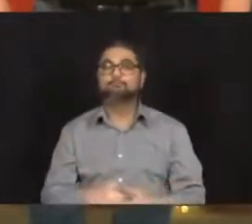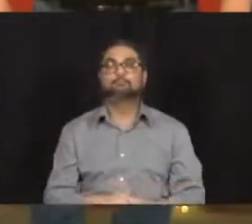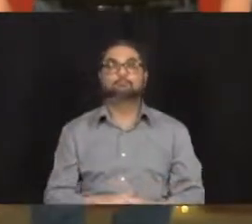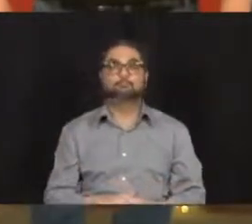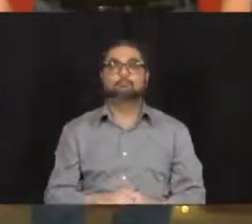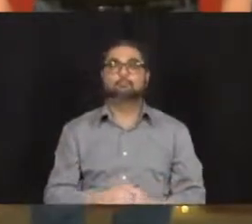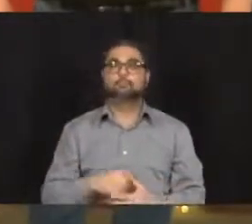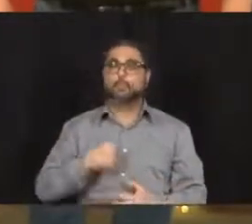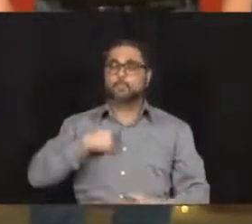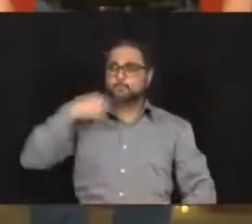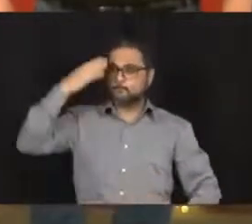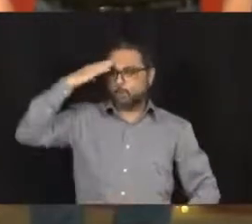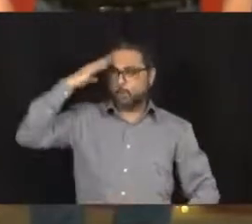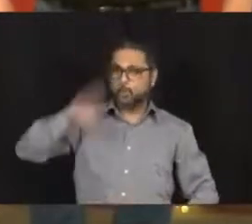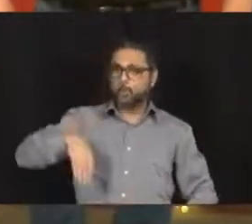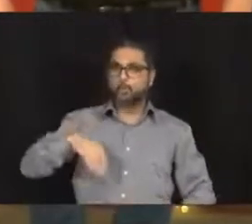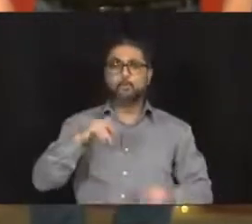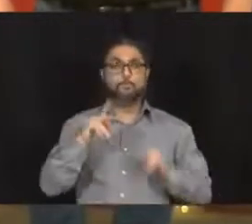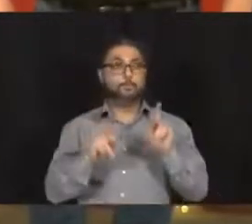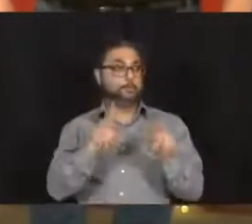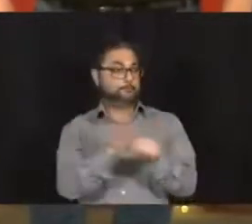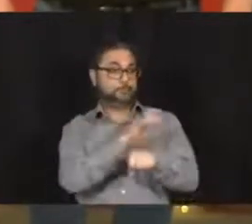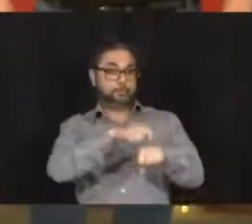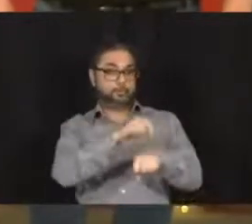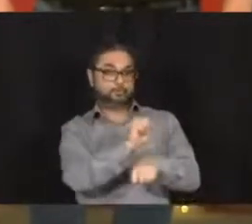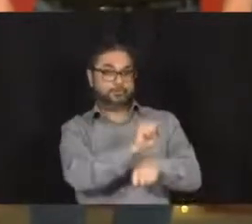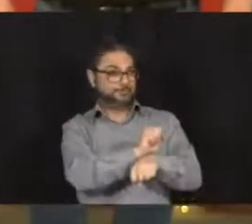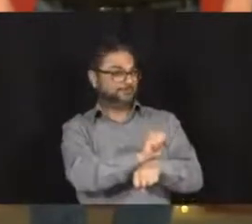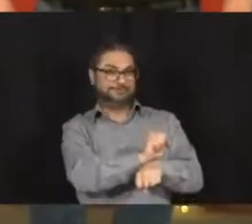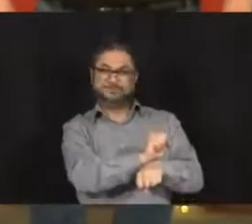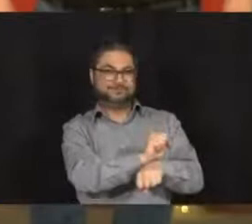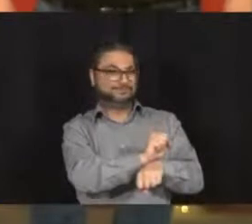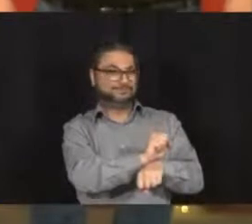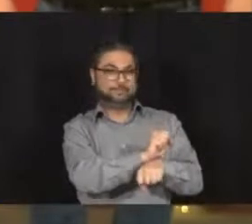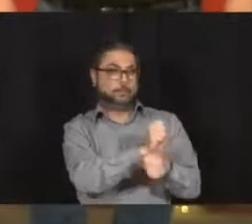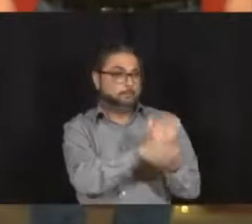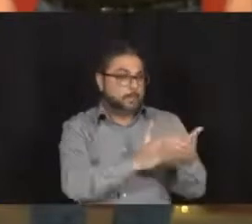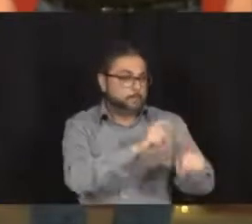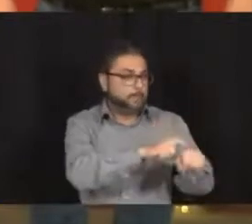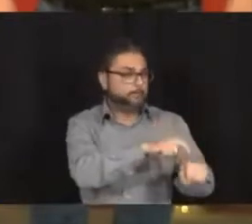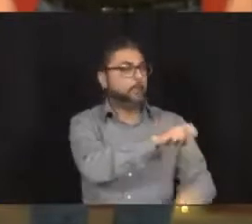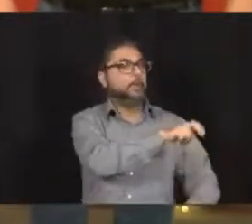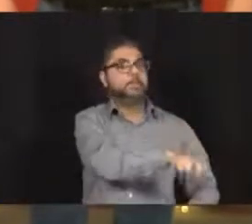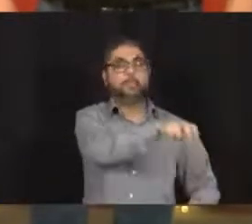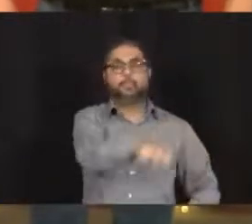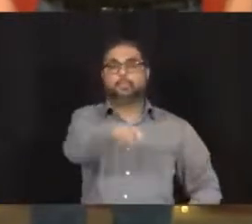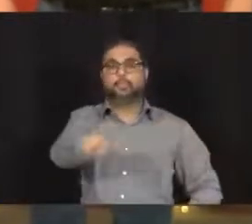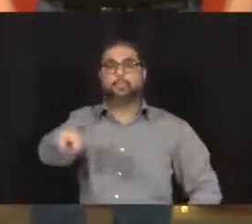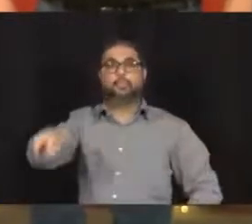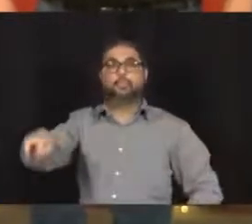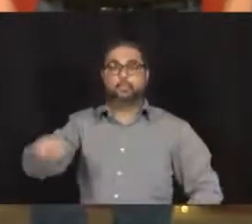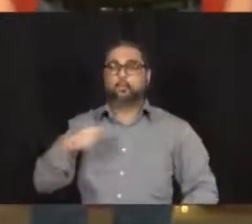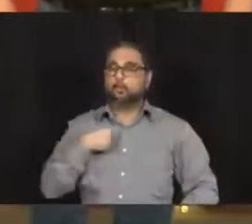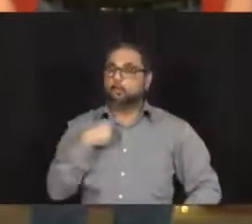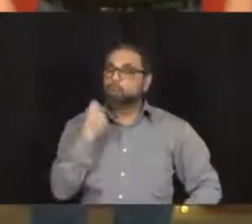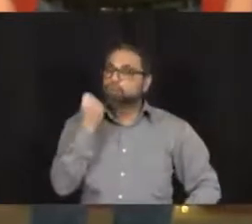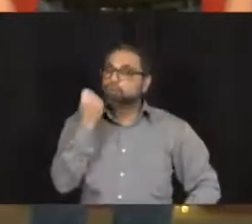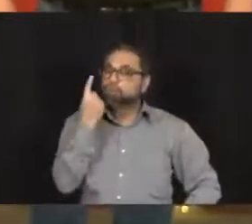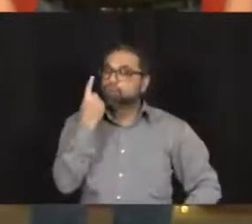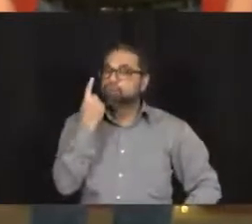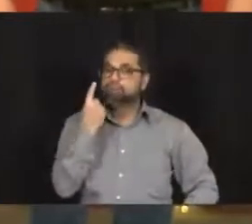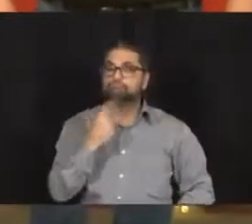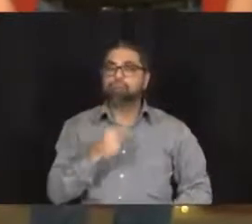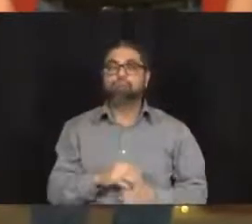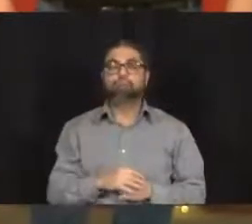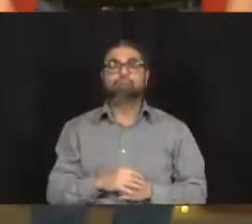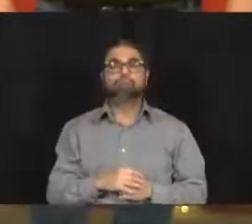one home, and they have to work at 2 or 3 homes, that is a liability that we want, and we've asked people to